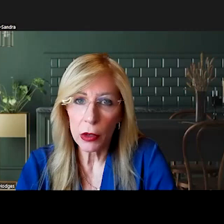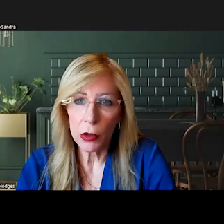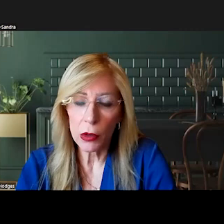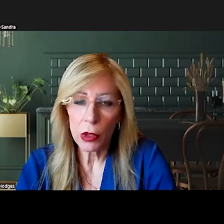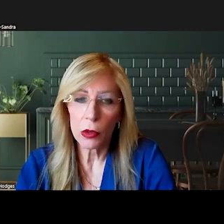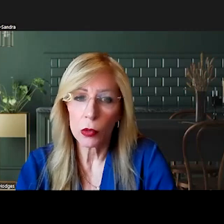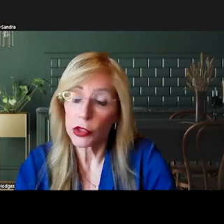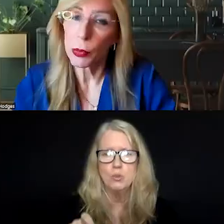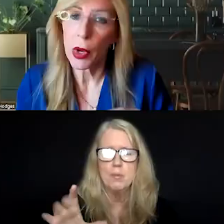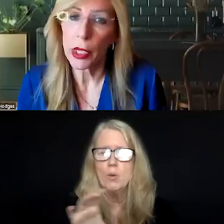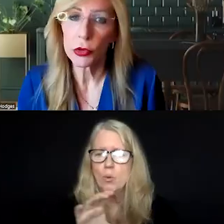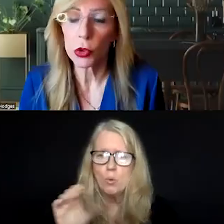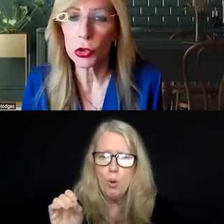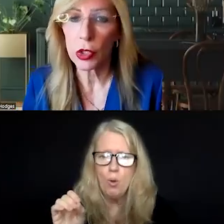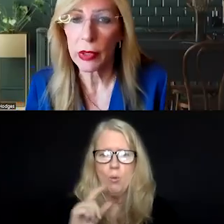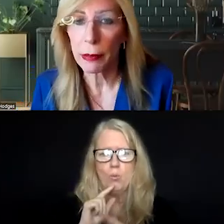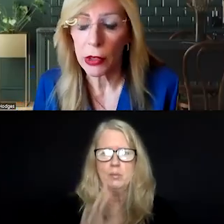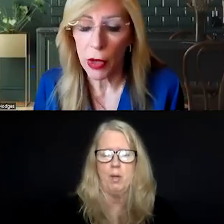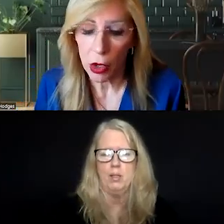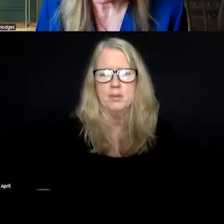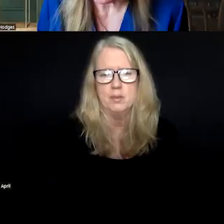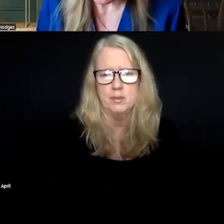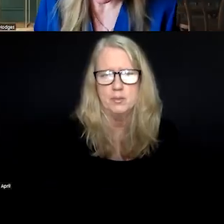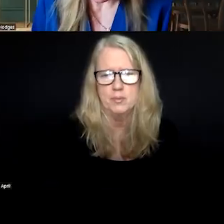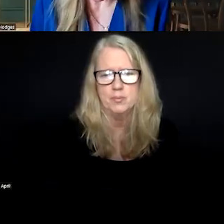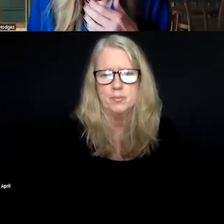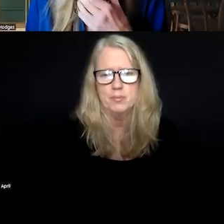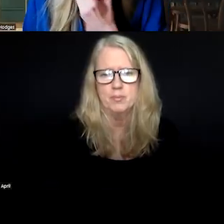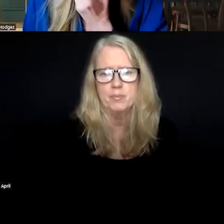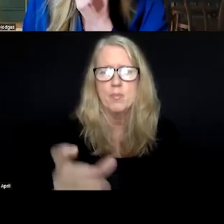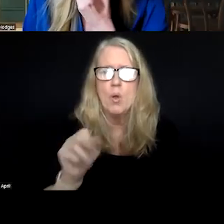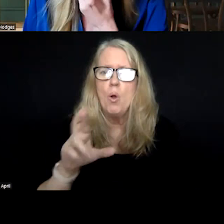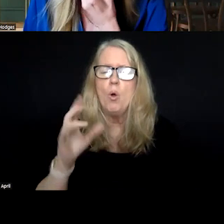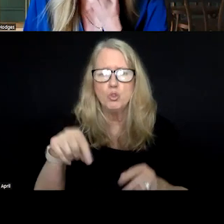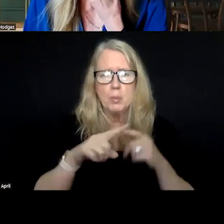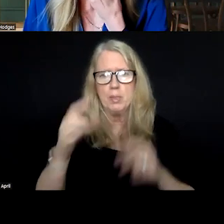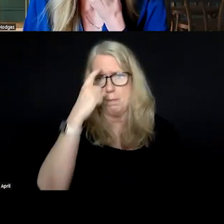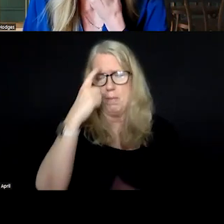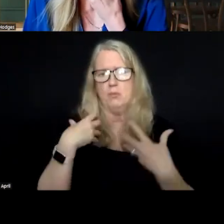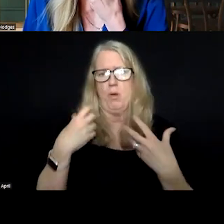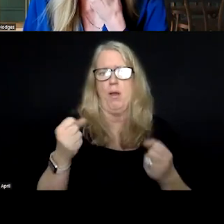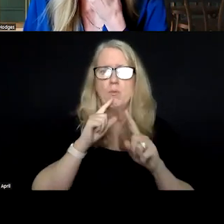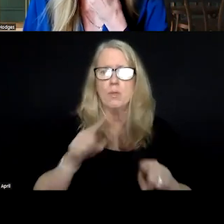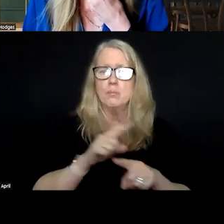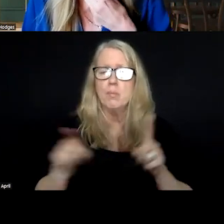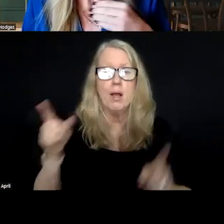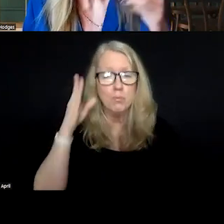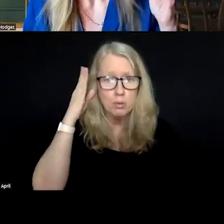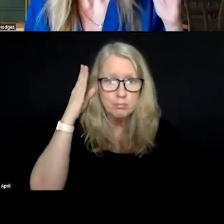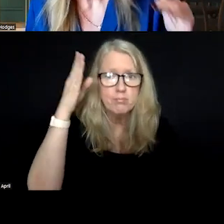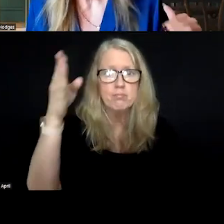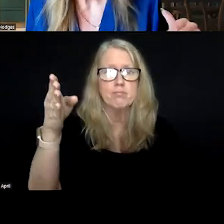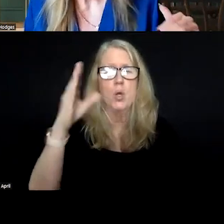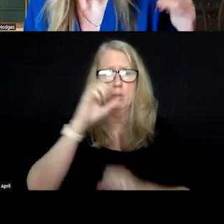be a co-response? Or should it be a mental health response? But in the long run, we'll be asking